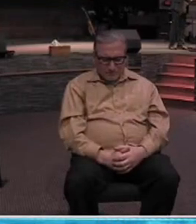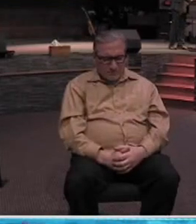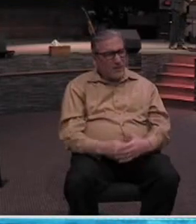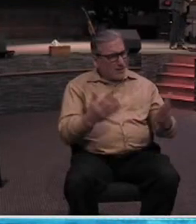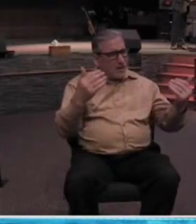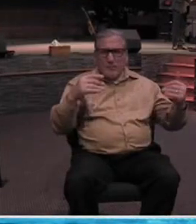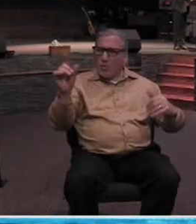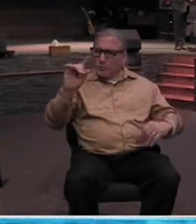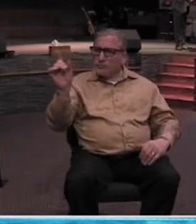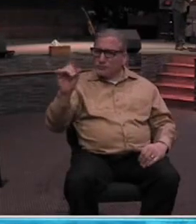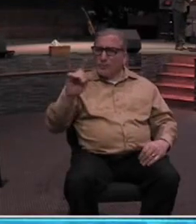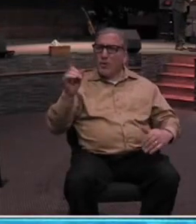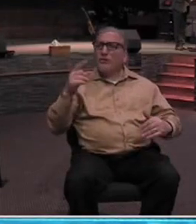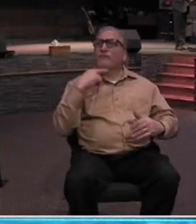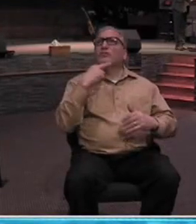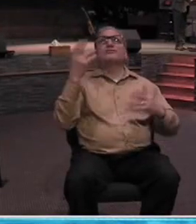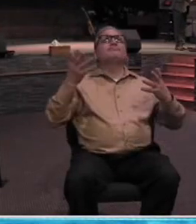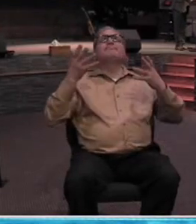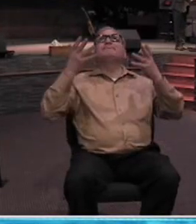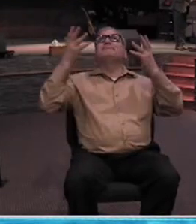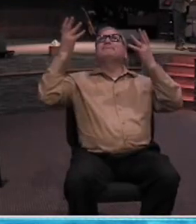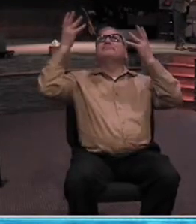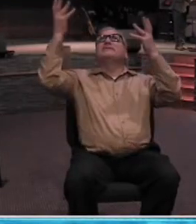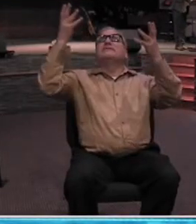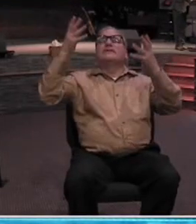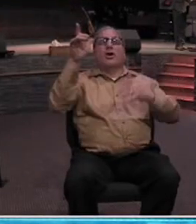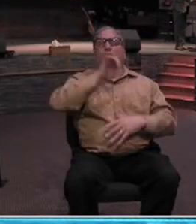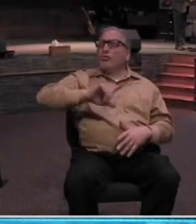Come on, somebody lift up your voice once again and say, Lord, have your way.